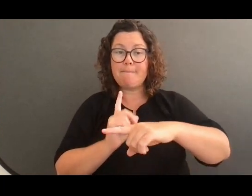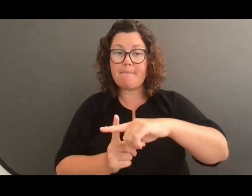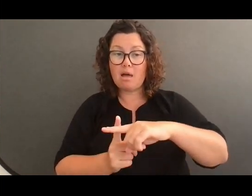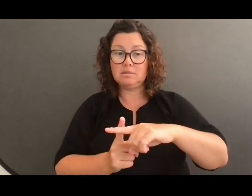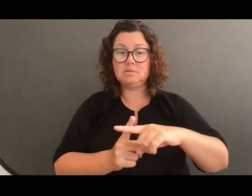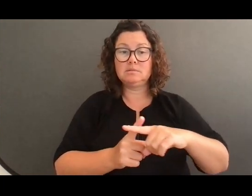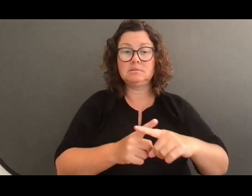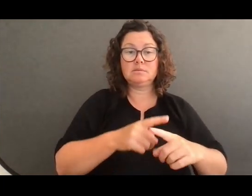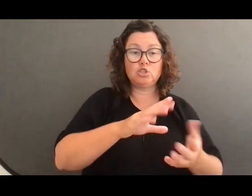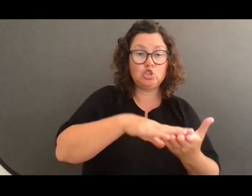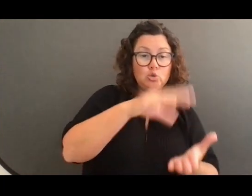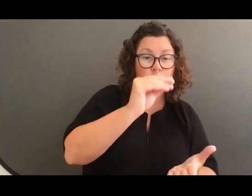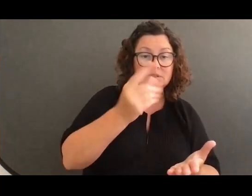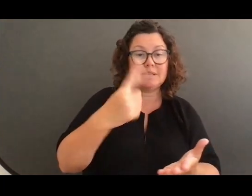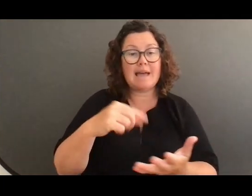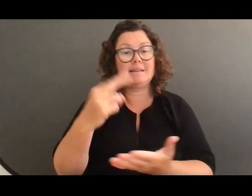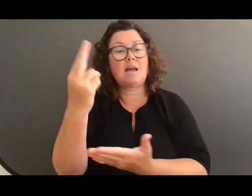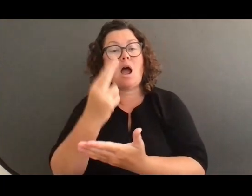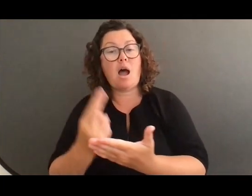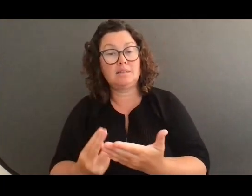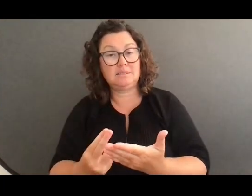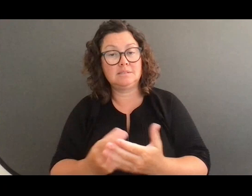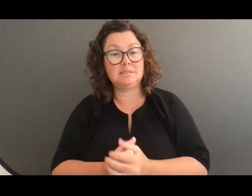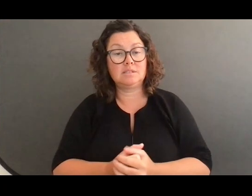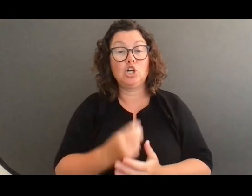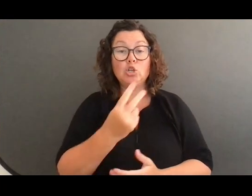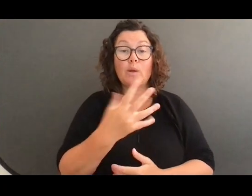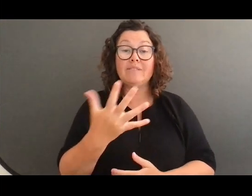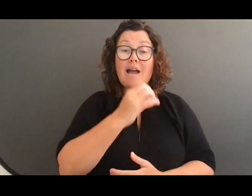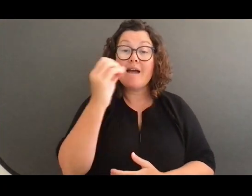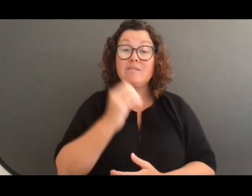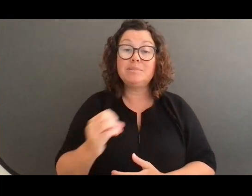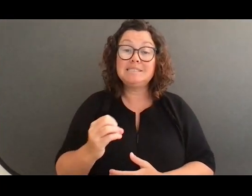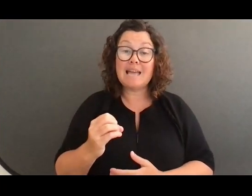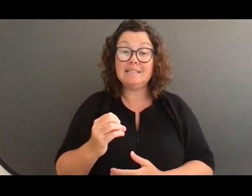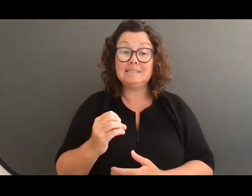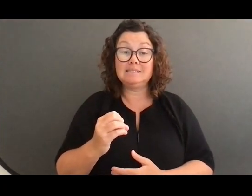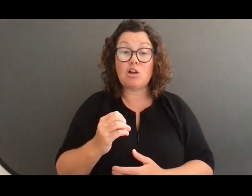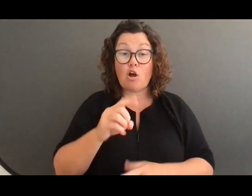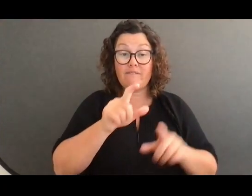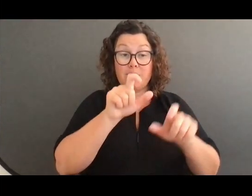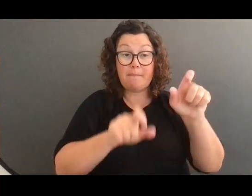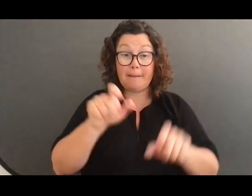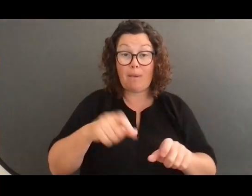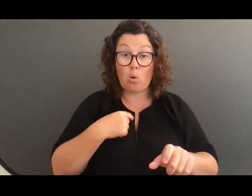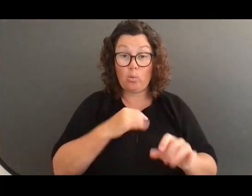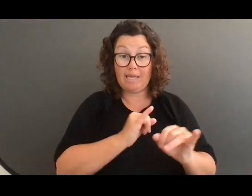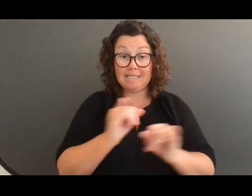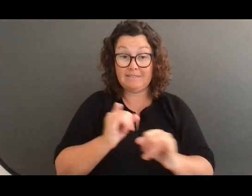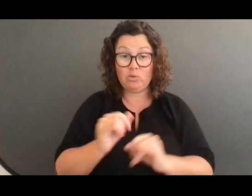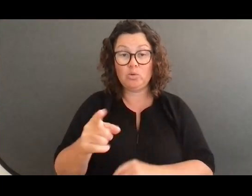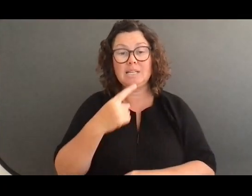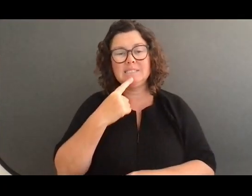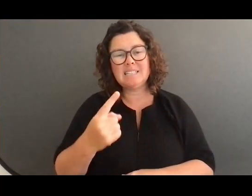their time. Around a quarter of the interviewees expressed a perception in the community that the gallery was only for